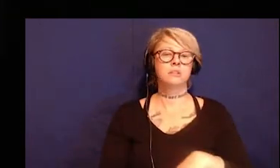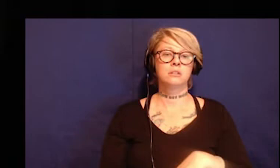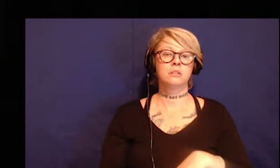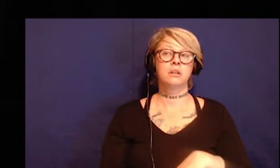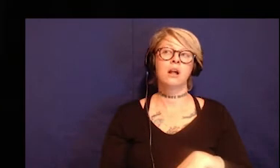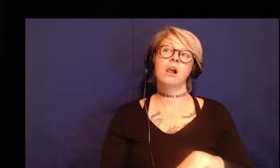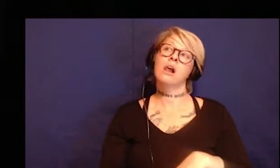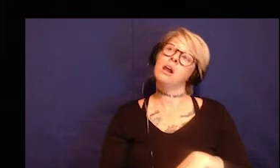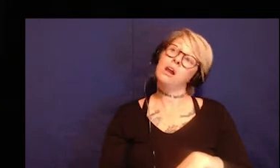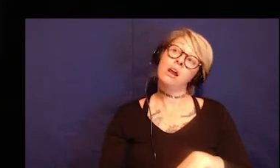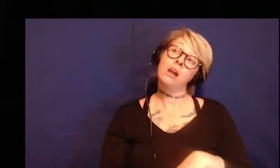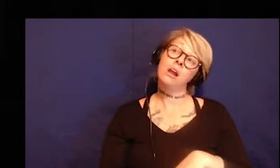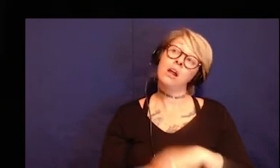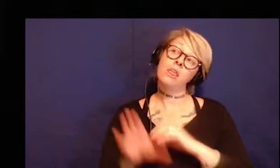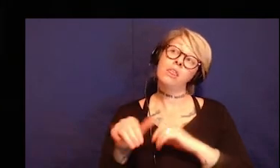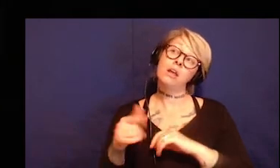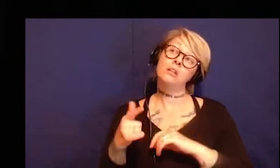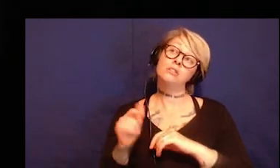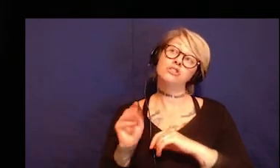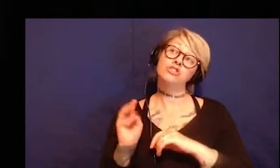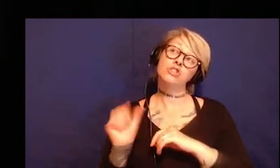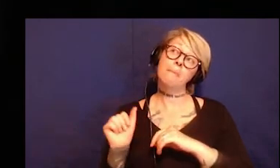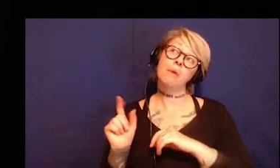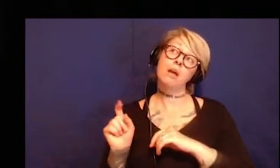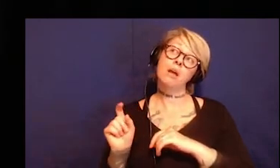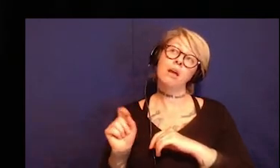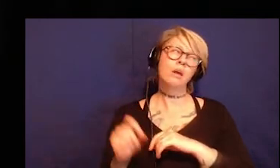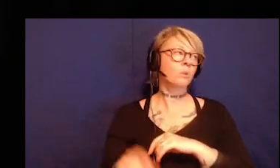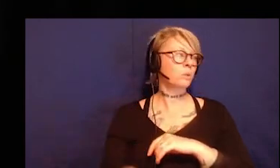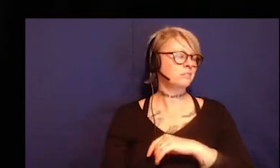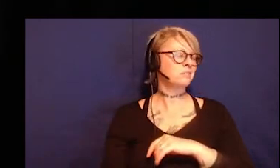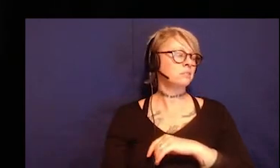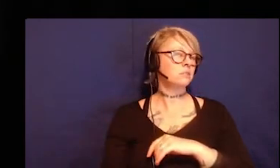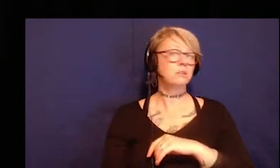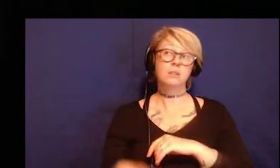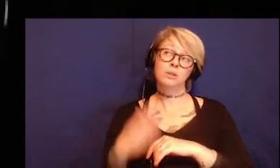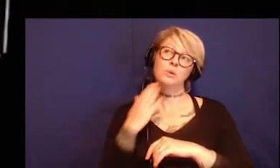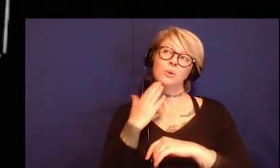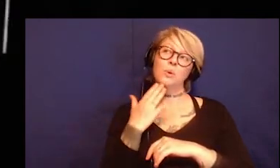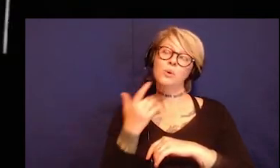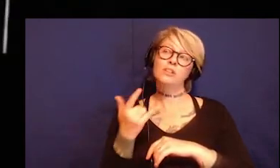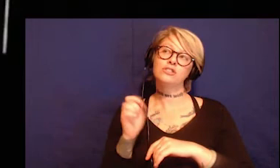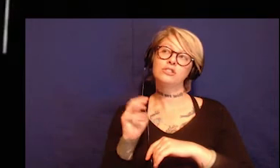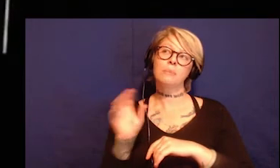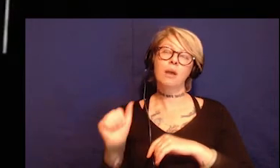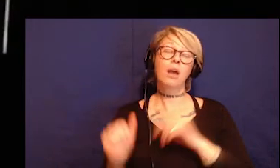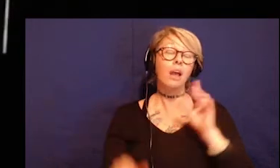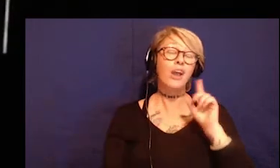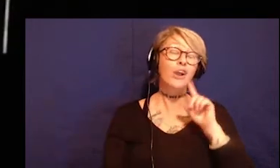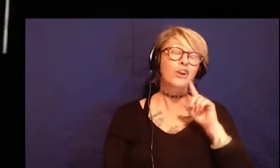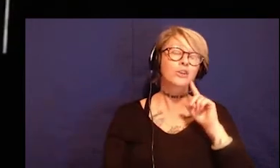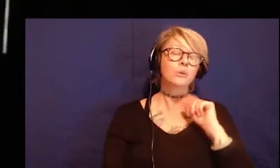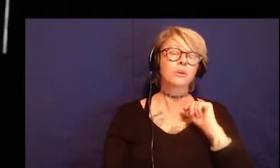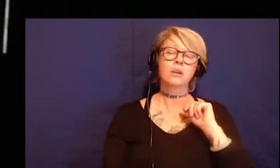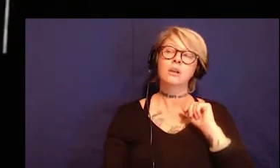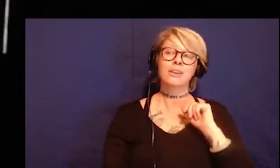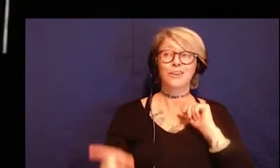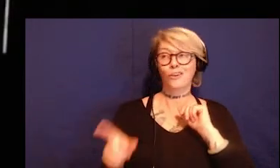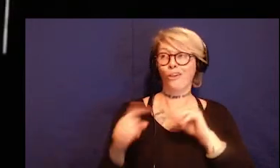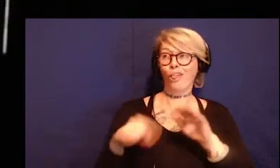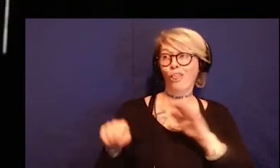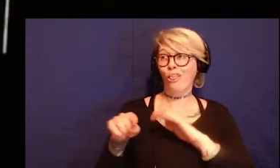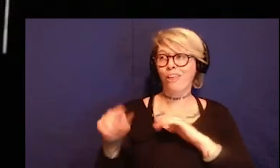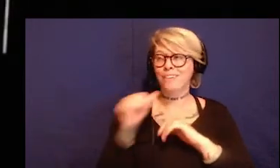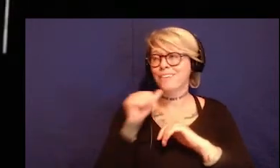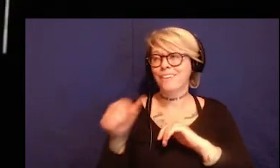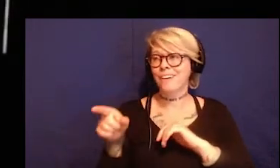Is it, Gemma? What? You know. Gemma. I heard you. You're not as sly as you think.